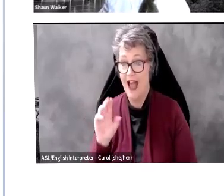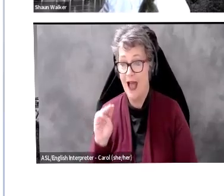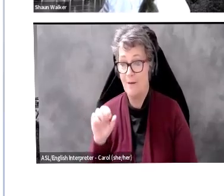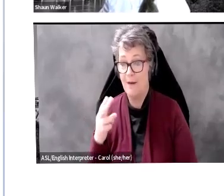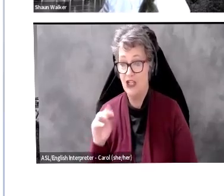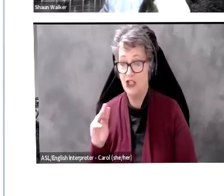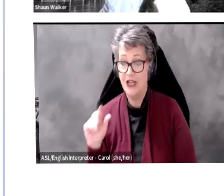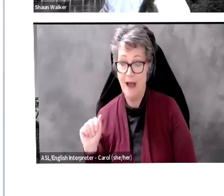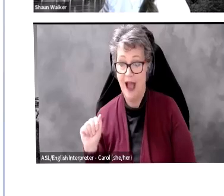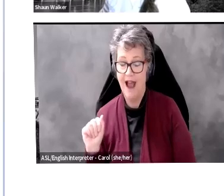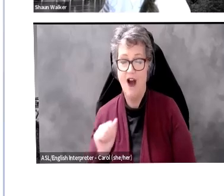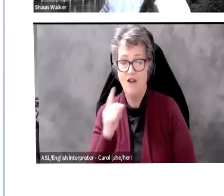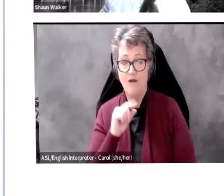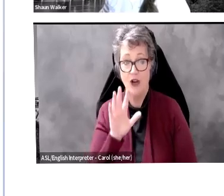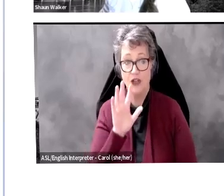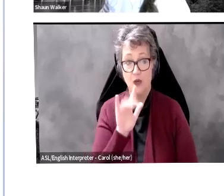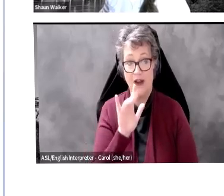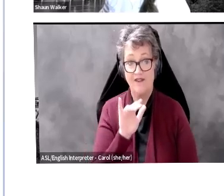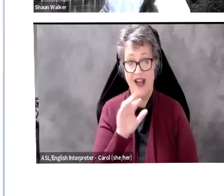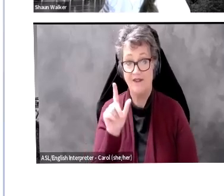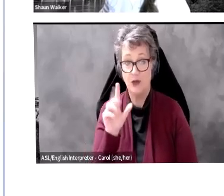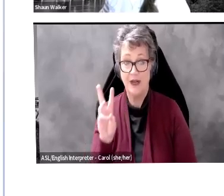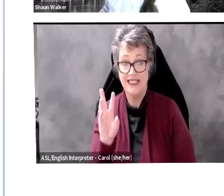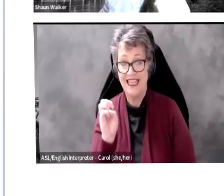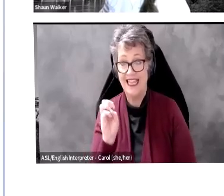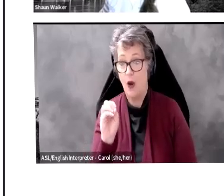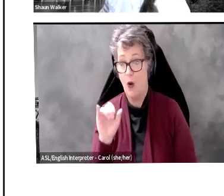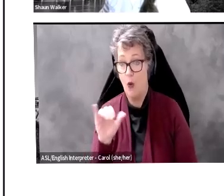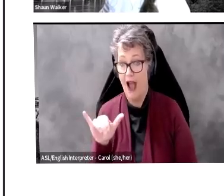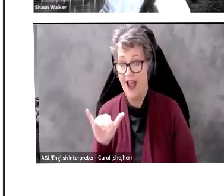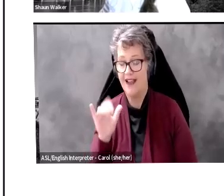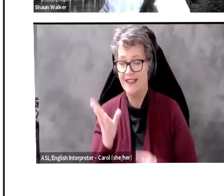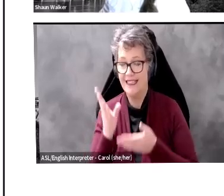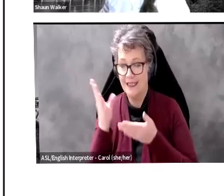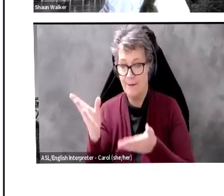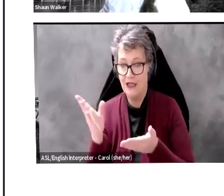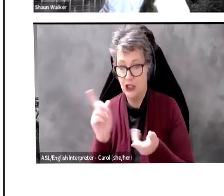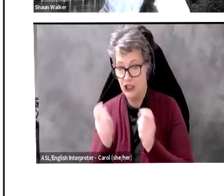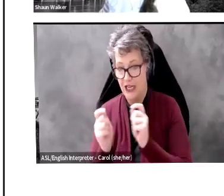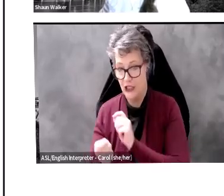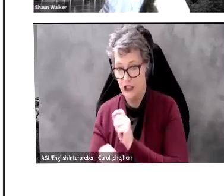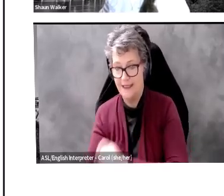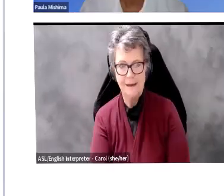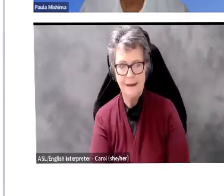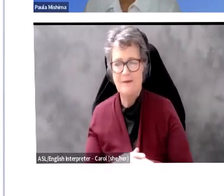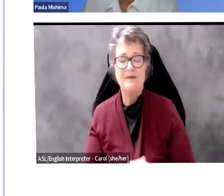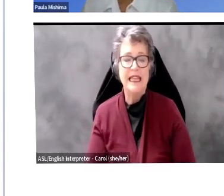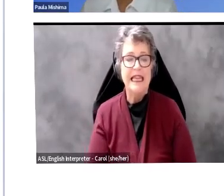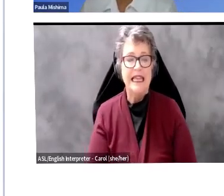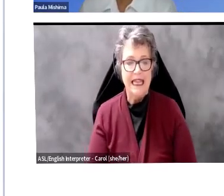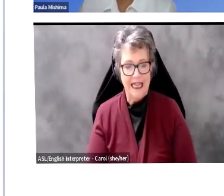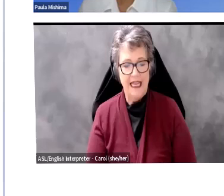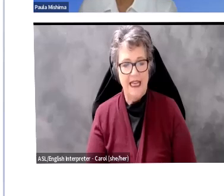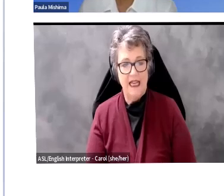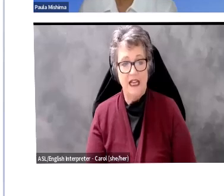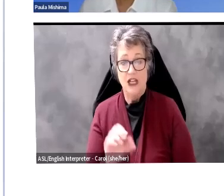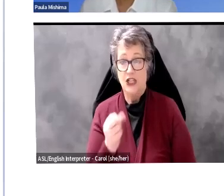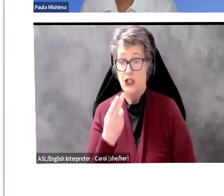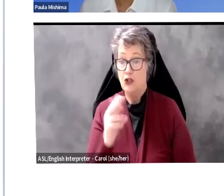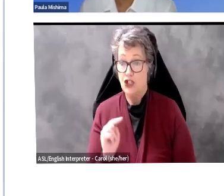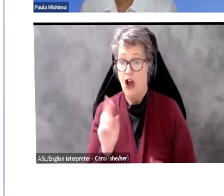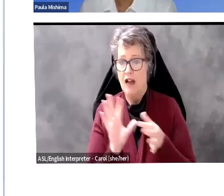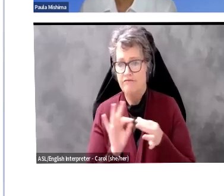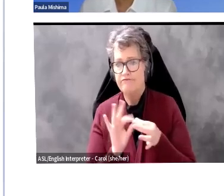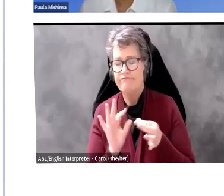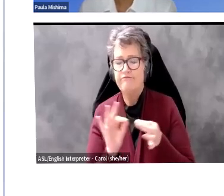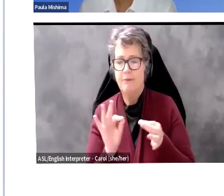for the 25-26 EOY Submission Changes. Sean talked to you about a